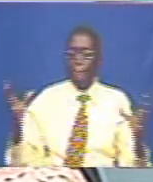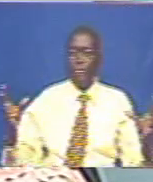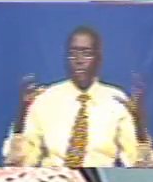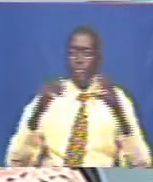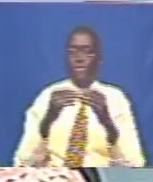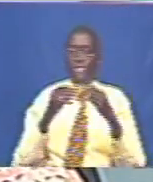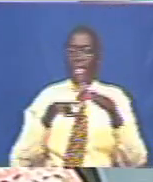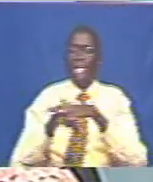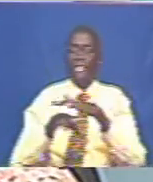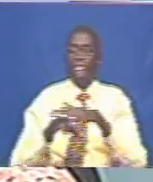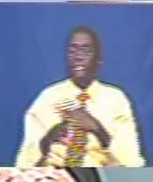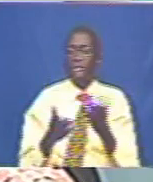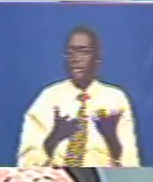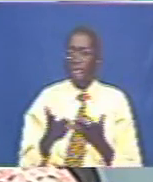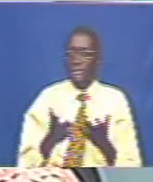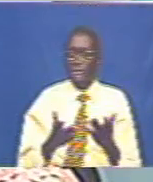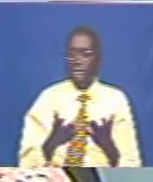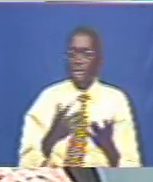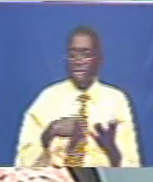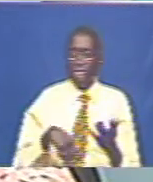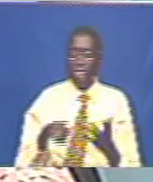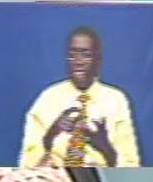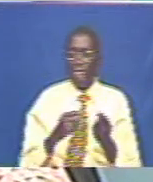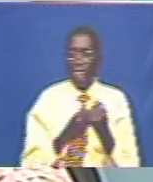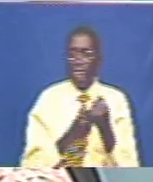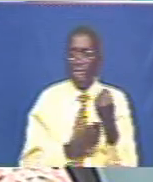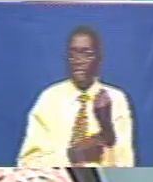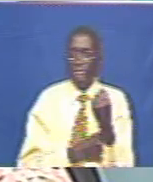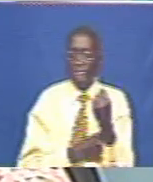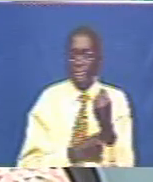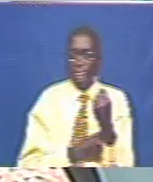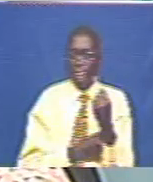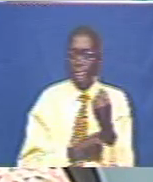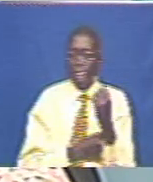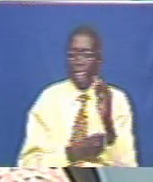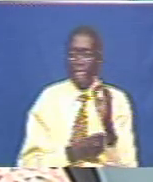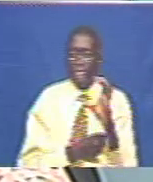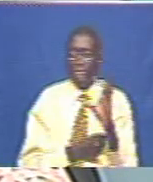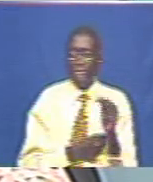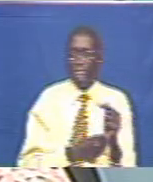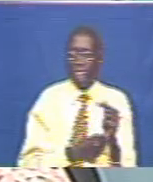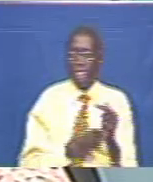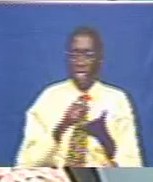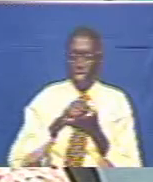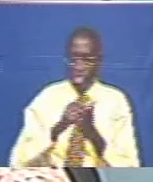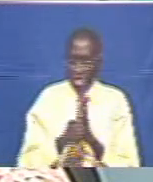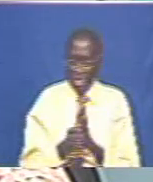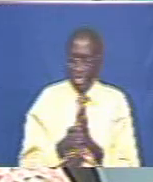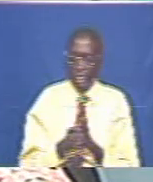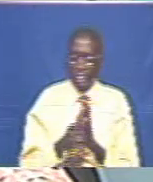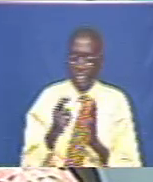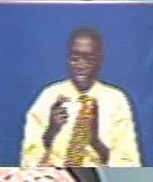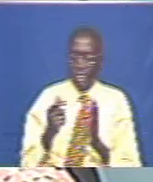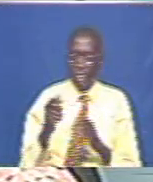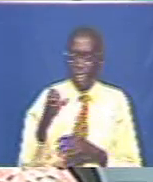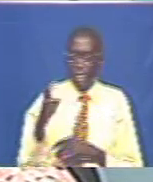those services. Very well. We are also doing supporting them in terms of doing the ICT audit, because of the cyber